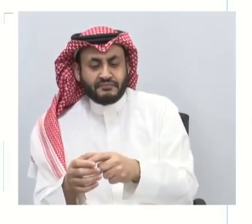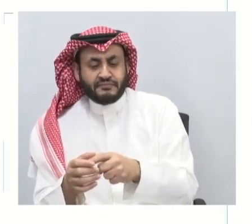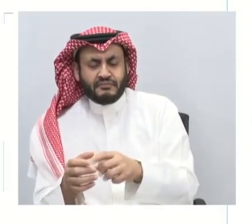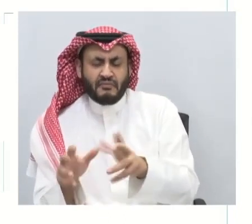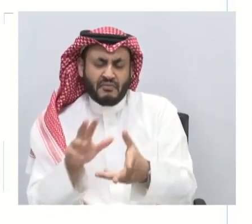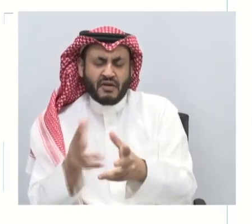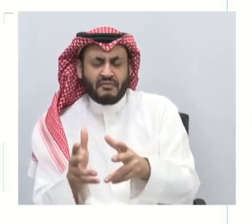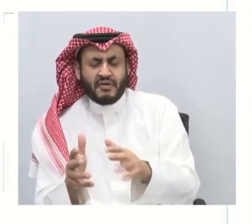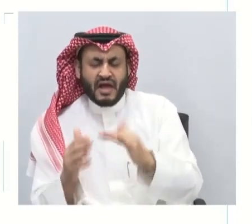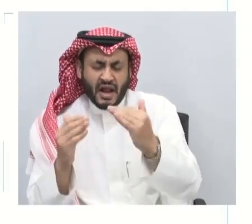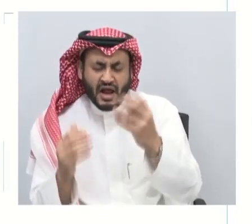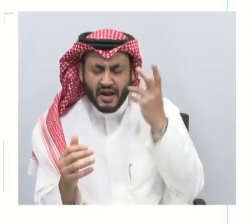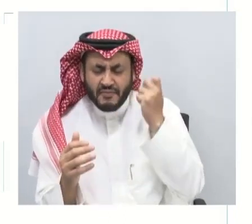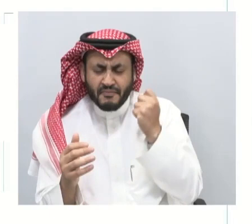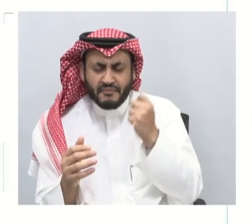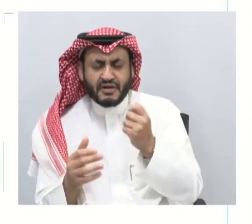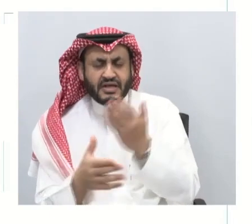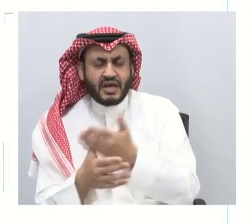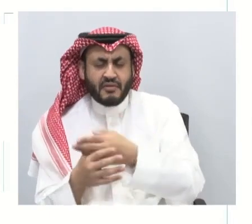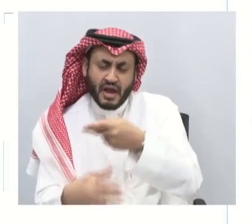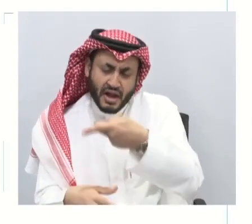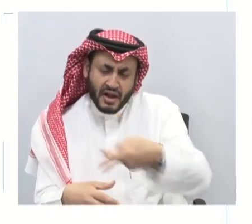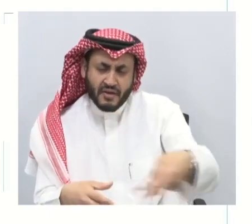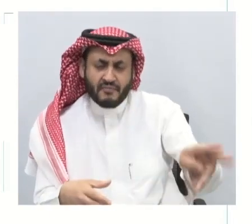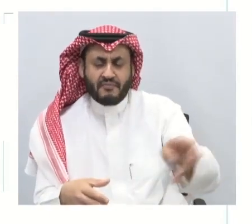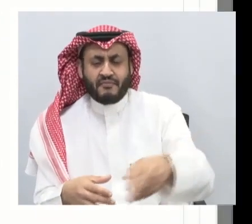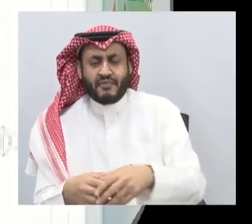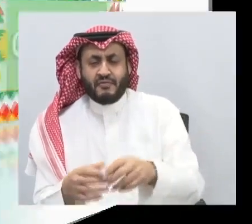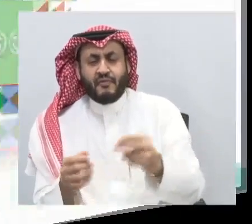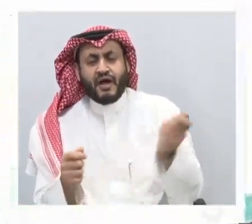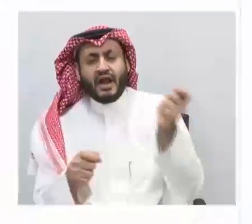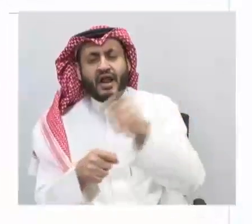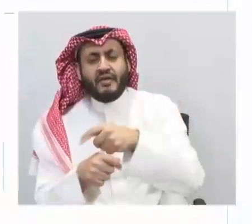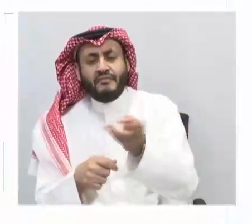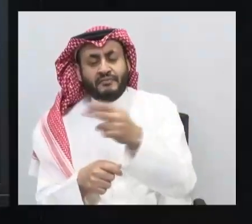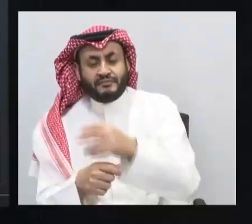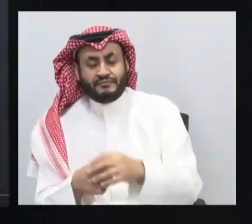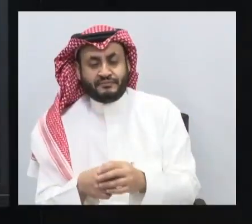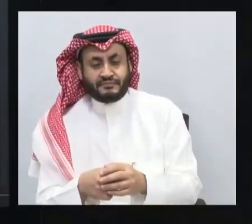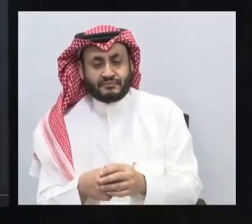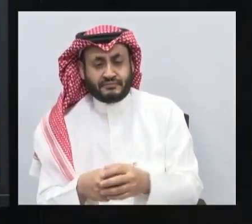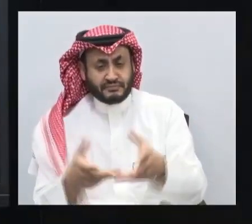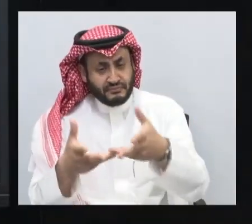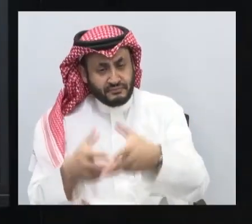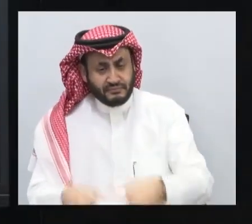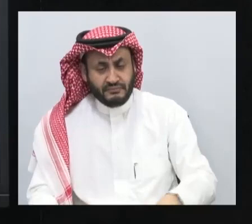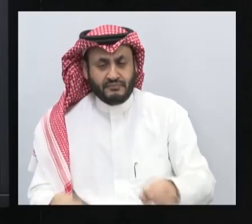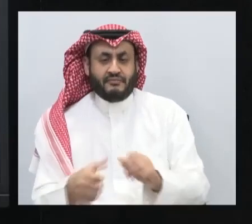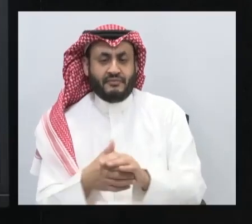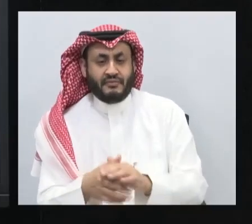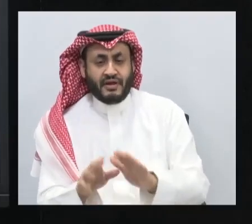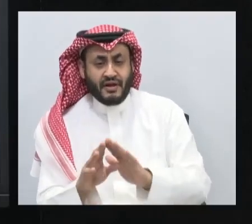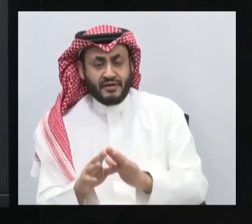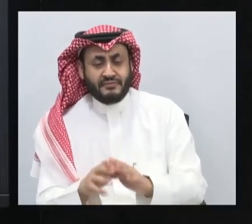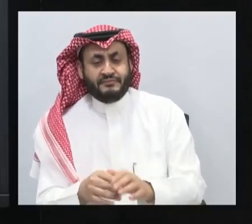be probably quiet because he's moving to his uncle's house. Okay, and by this we come to the end of